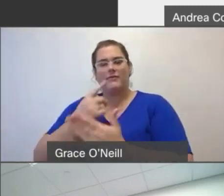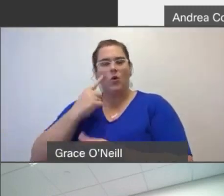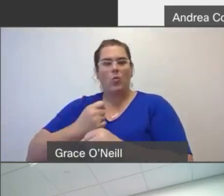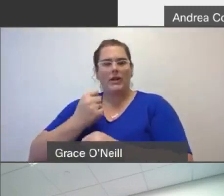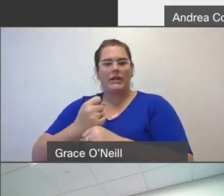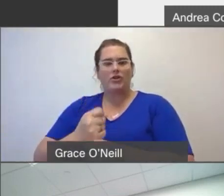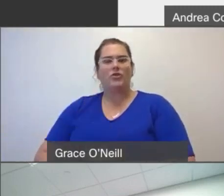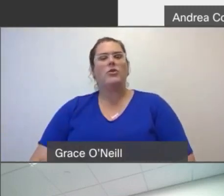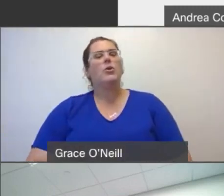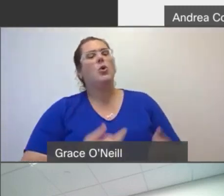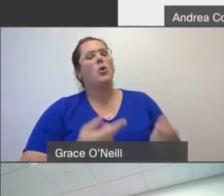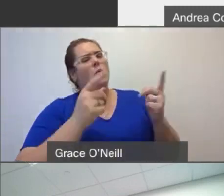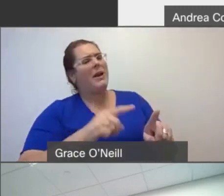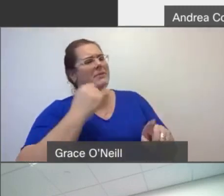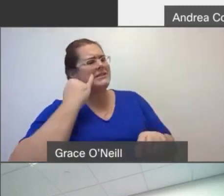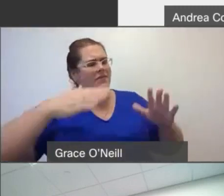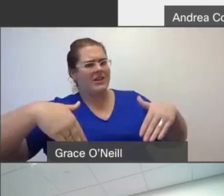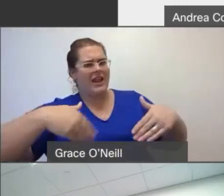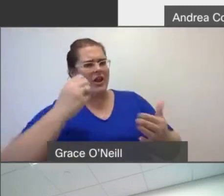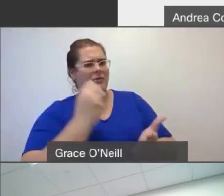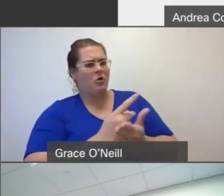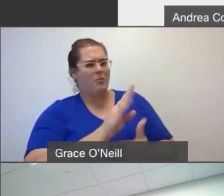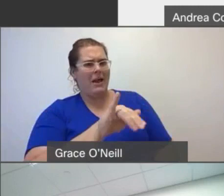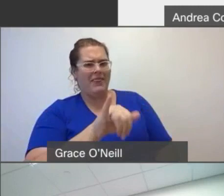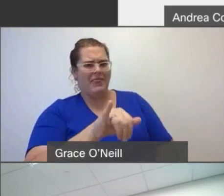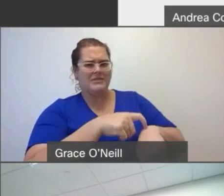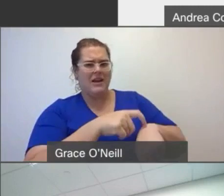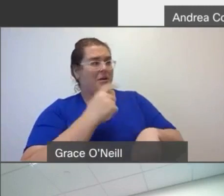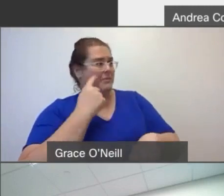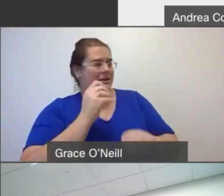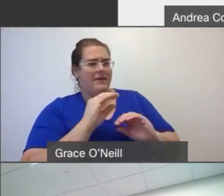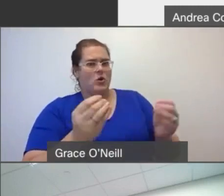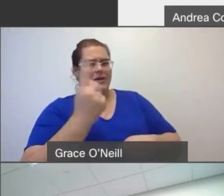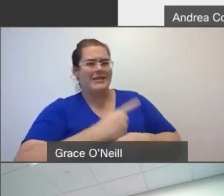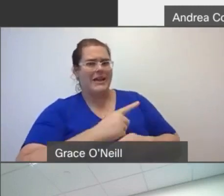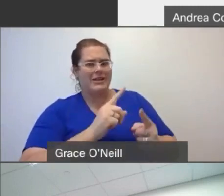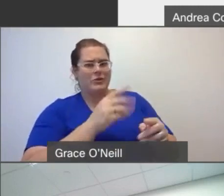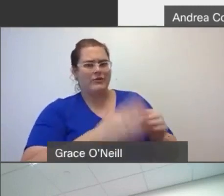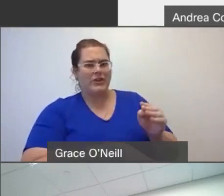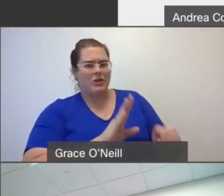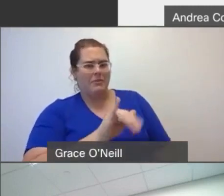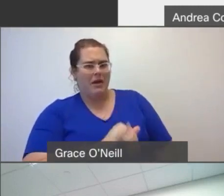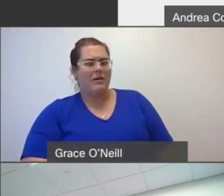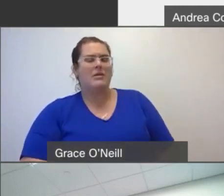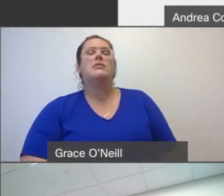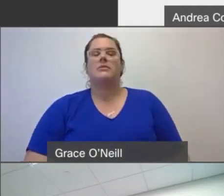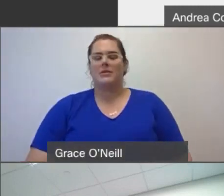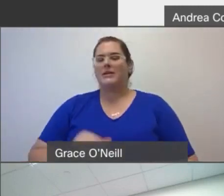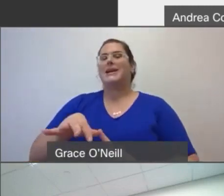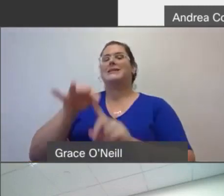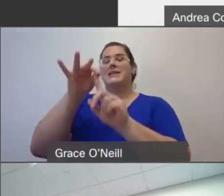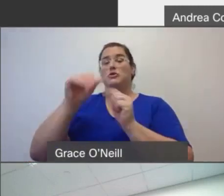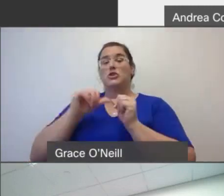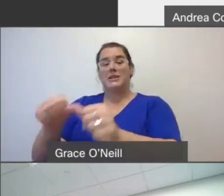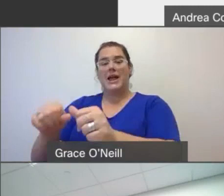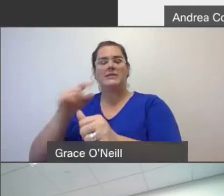been approved by then, since they have no date to have them done by? Exemptions are good for a year.